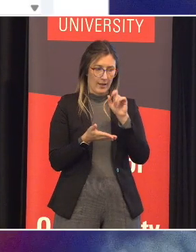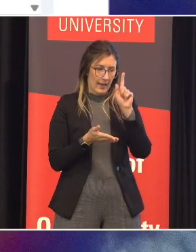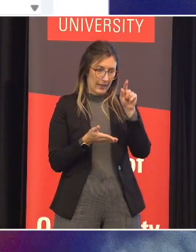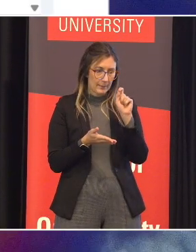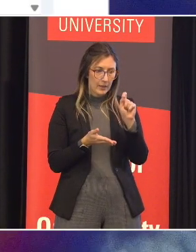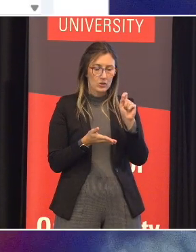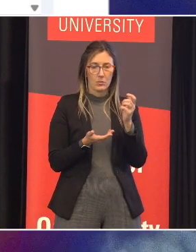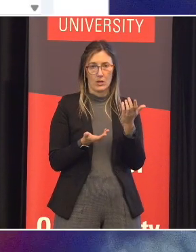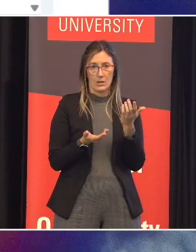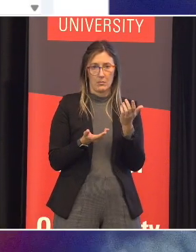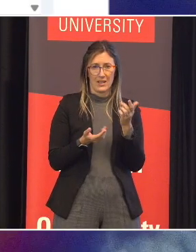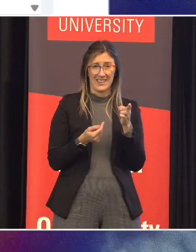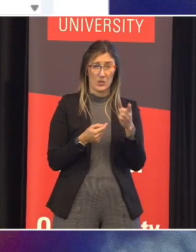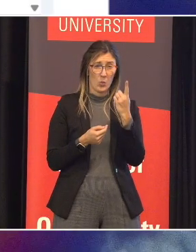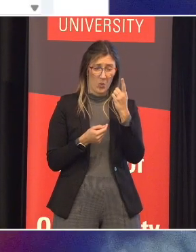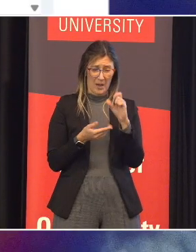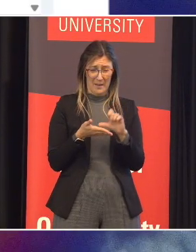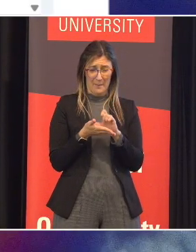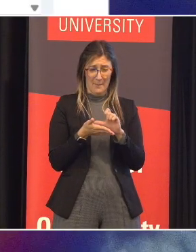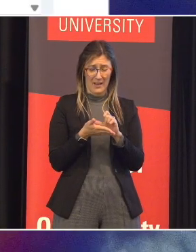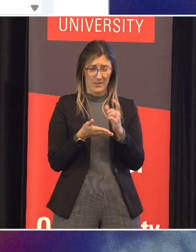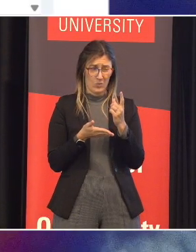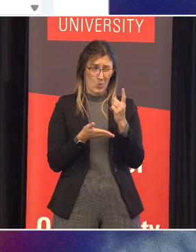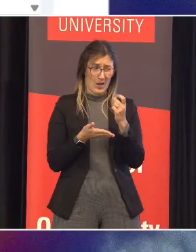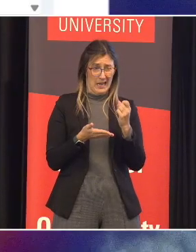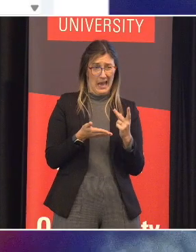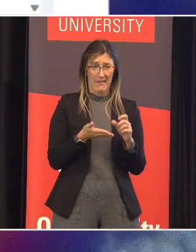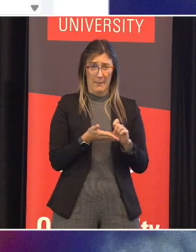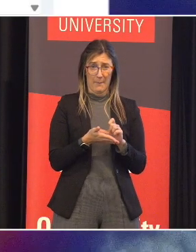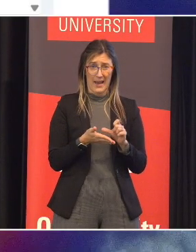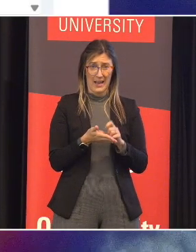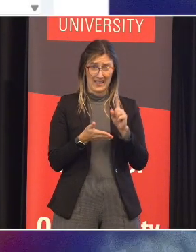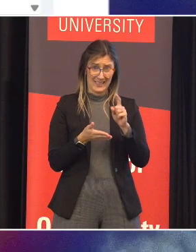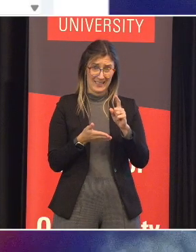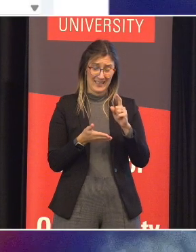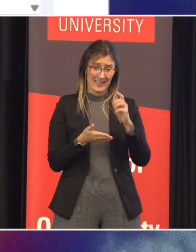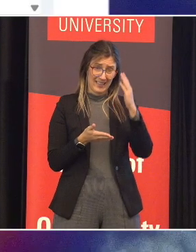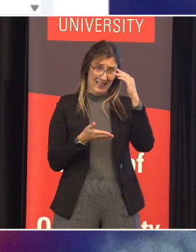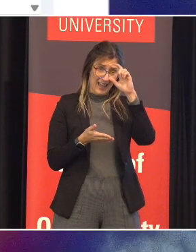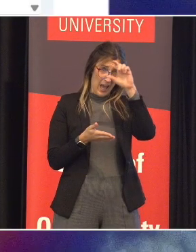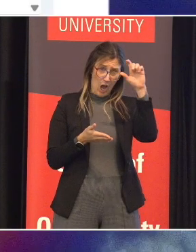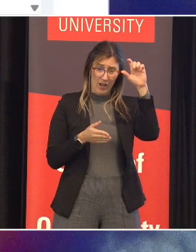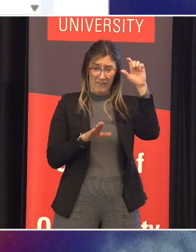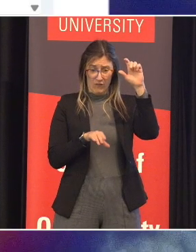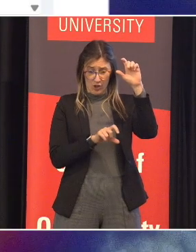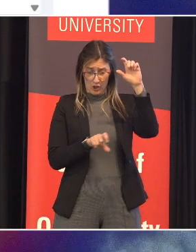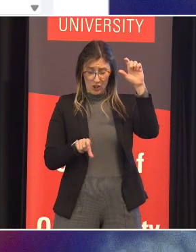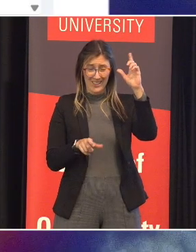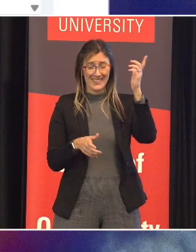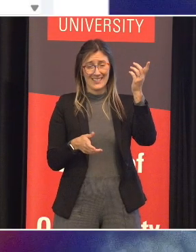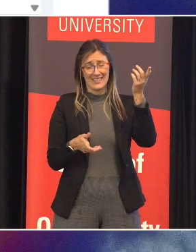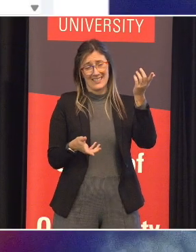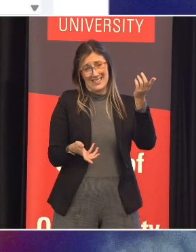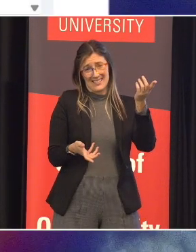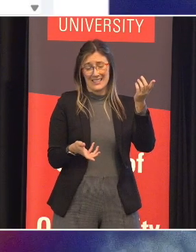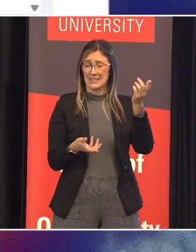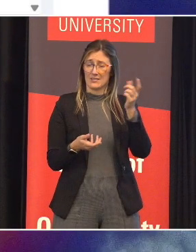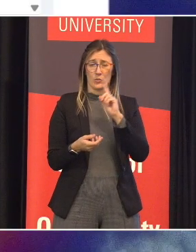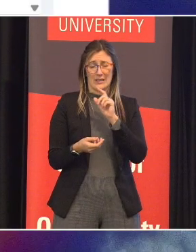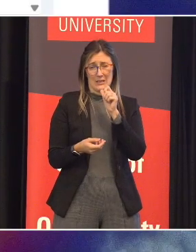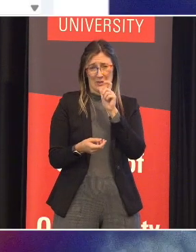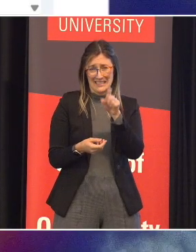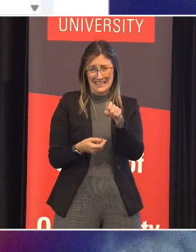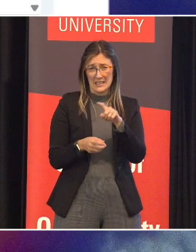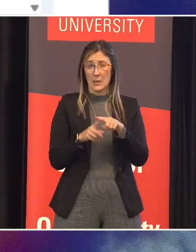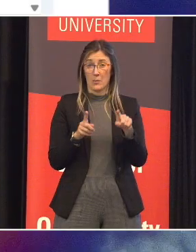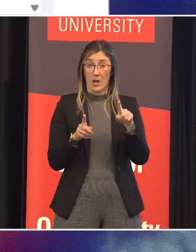need a header and a footer? If you have a document that's over maybe 5 pages, I would use a header because every time a screen